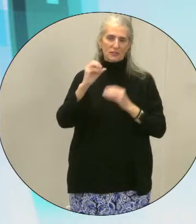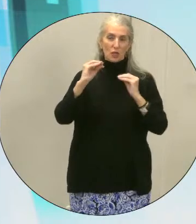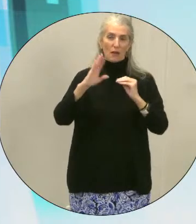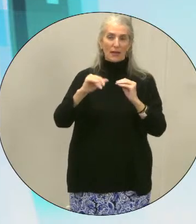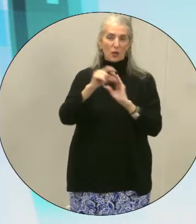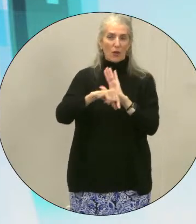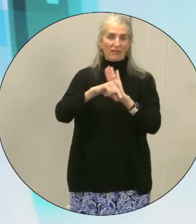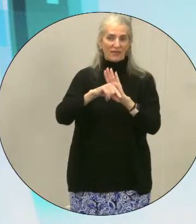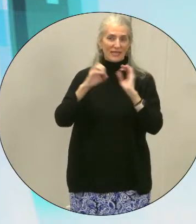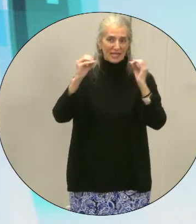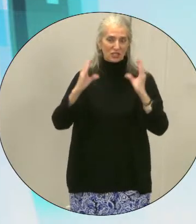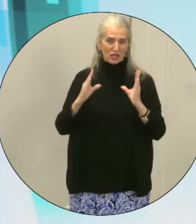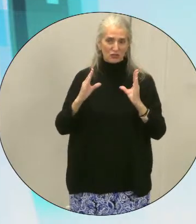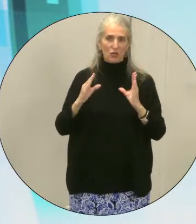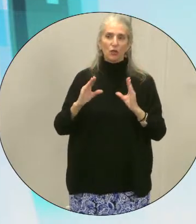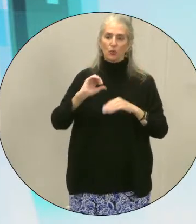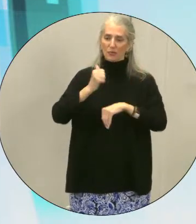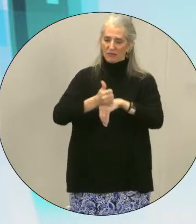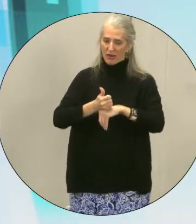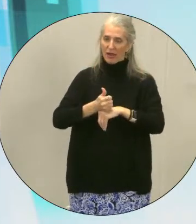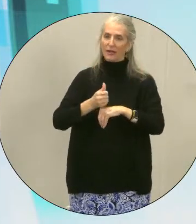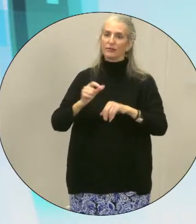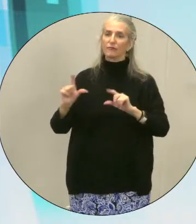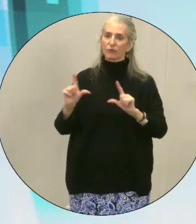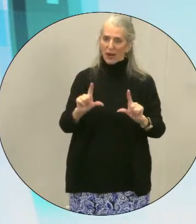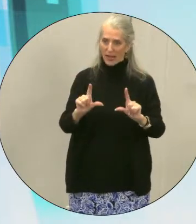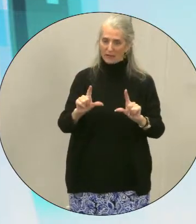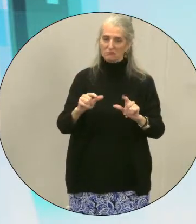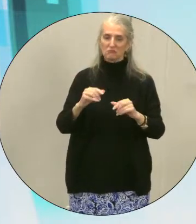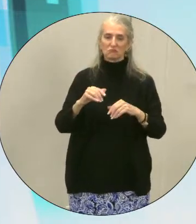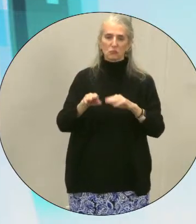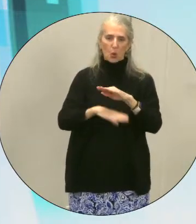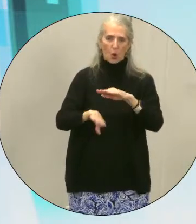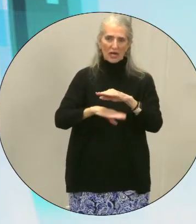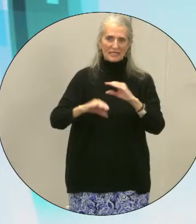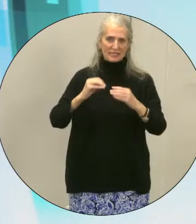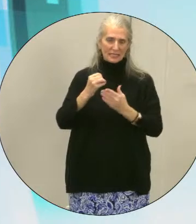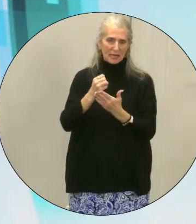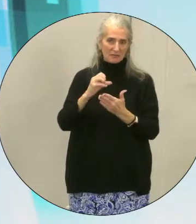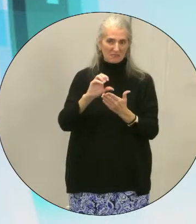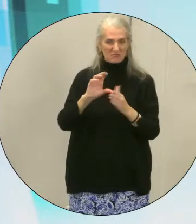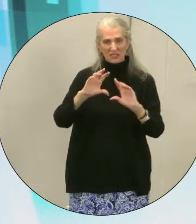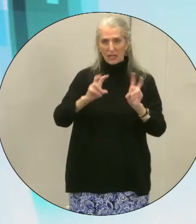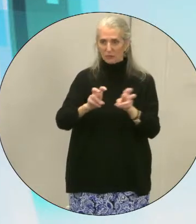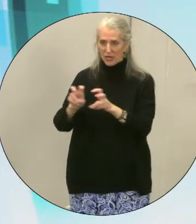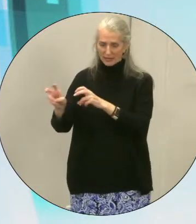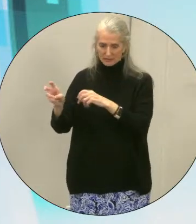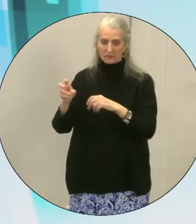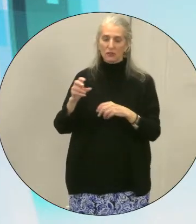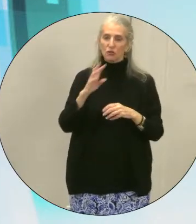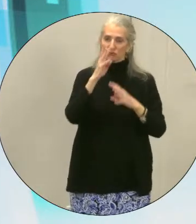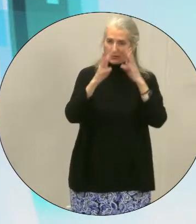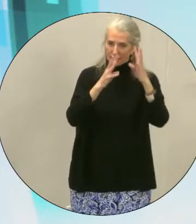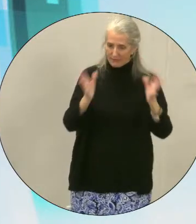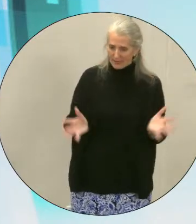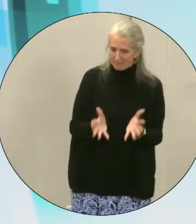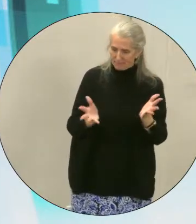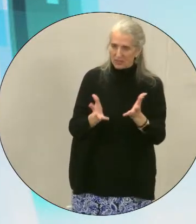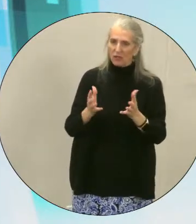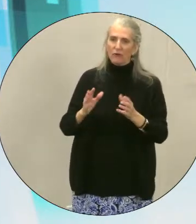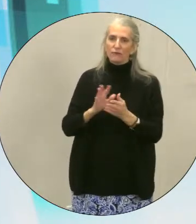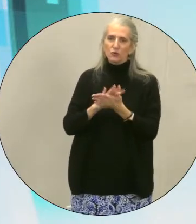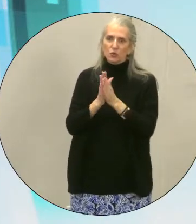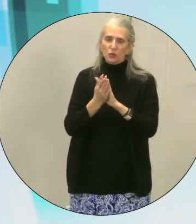provide the frame of basic education with core subjects, but compromise the system that ignites creativity, fuels critical thinking,